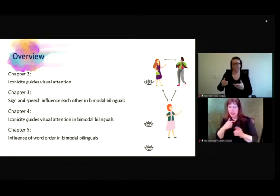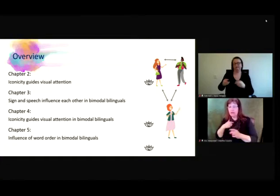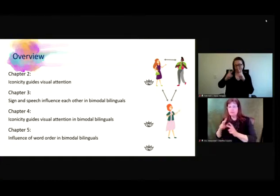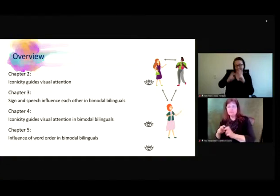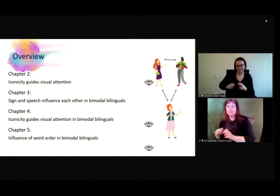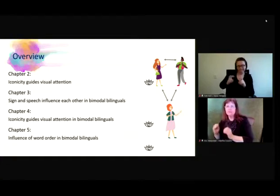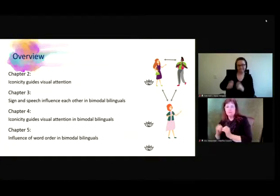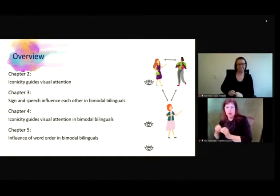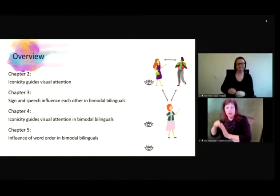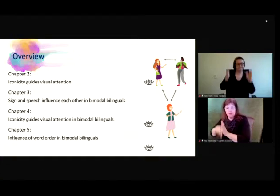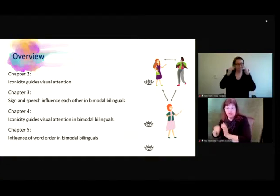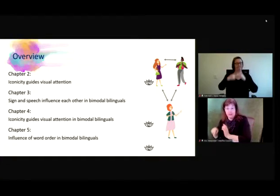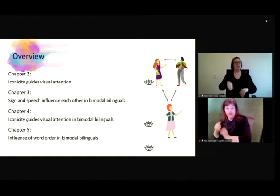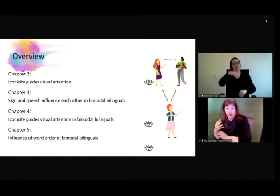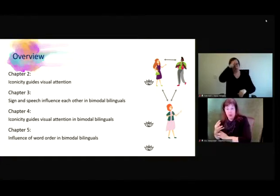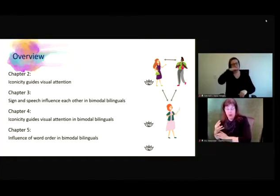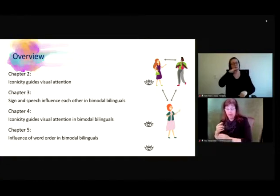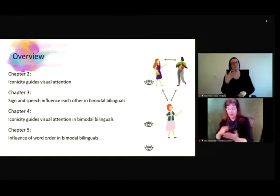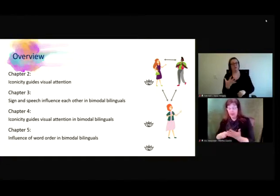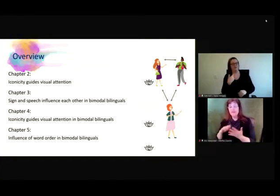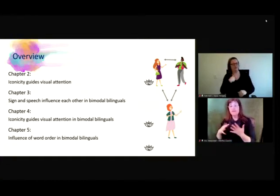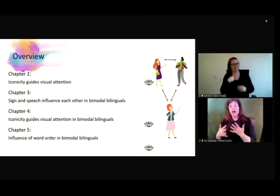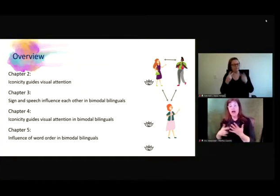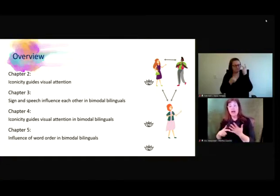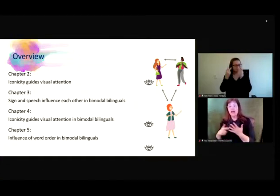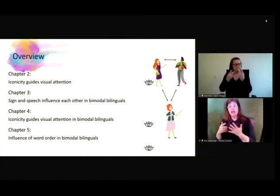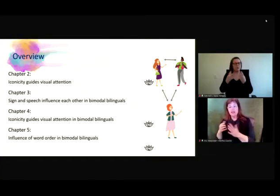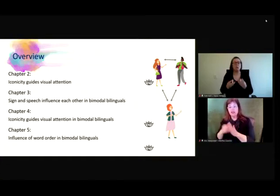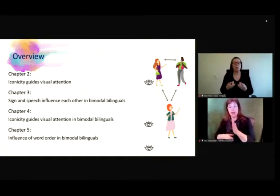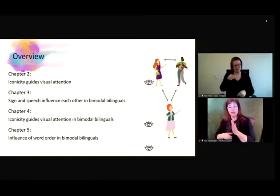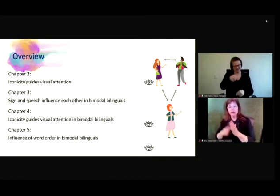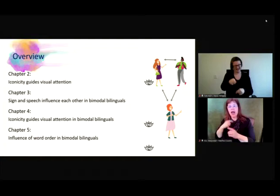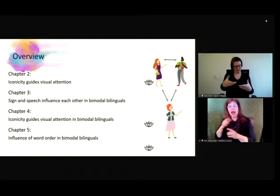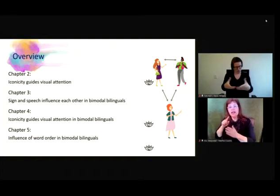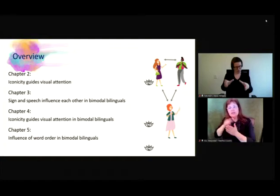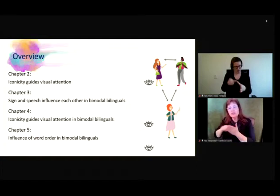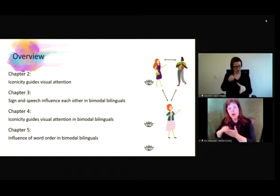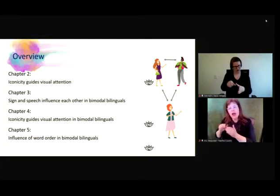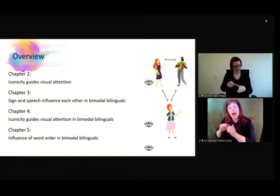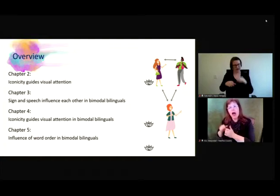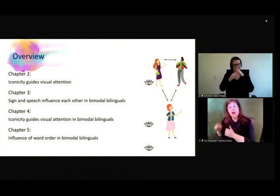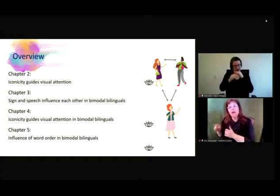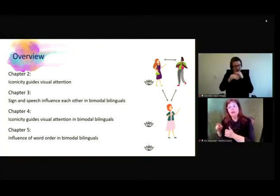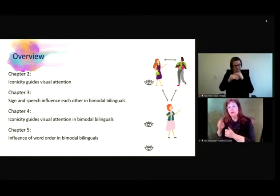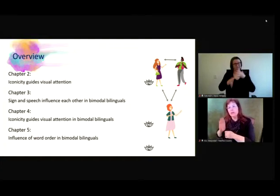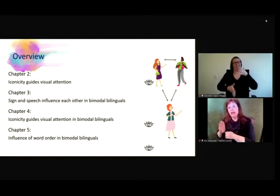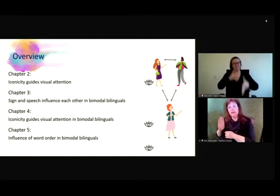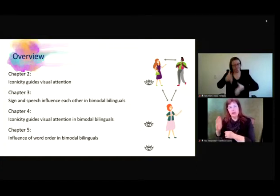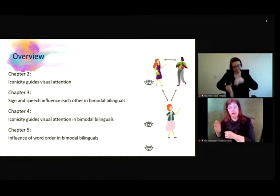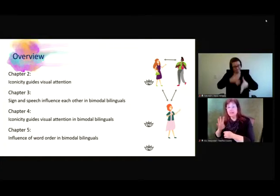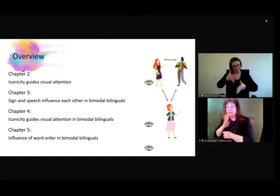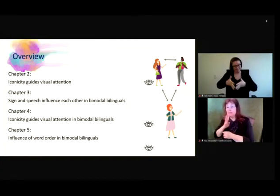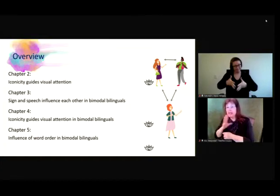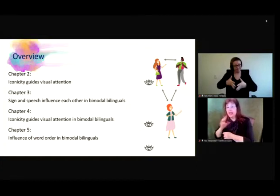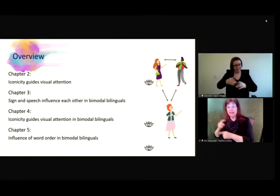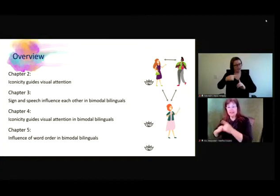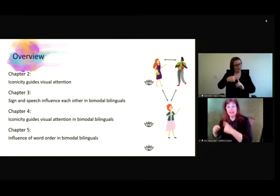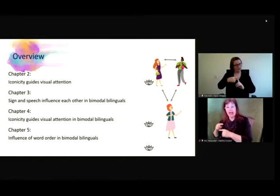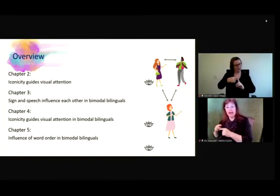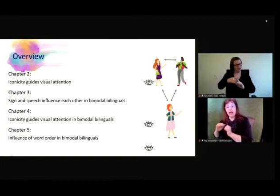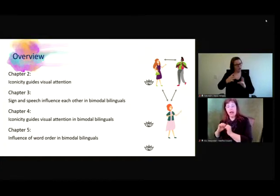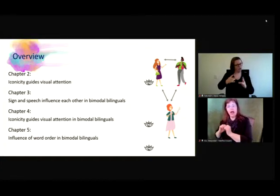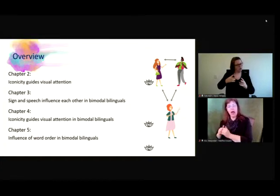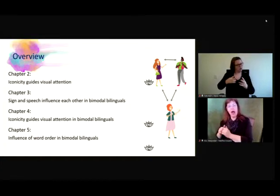And finally, in Chapter 5, I explored how hearing bimodal bilinguals speak and sign and how this affects the way they look at